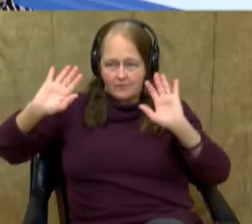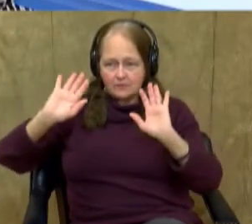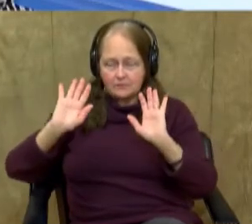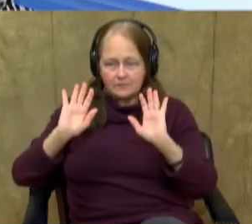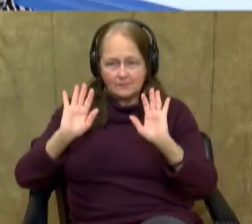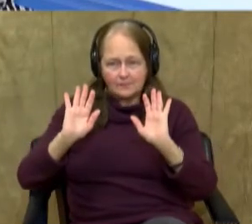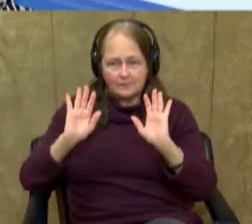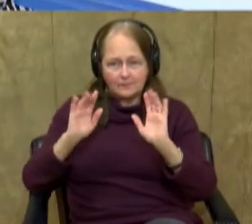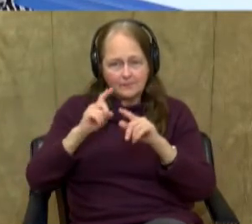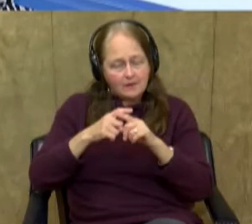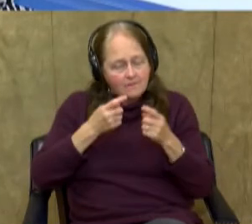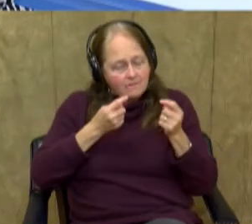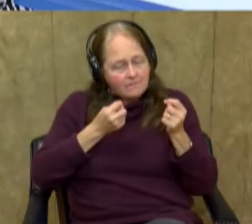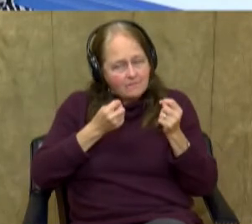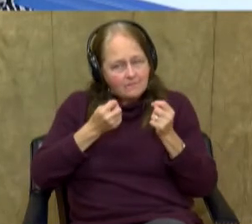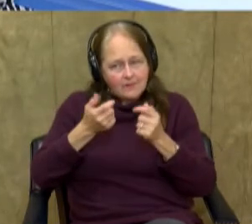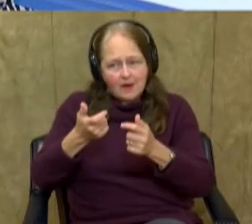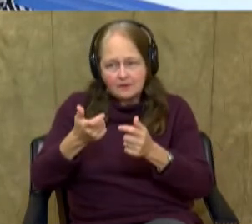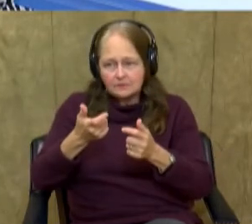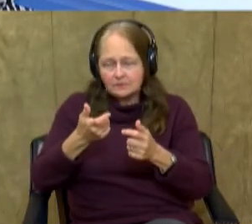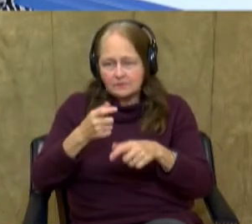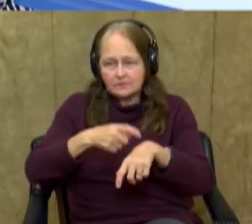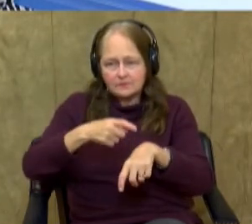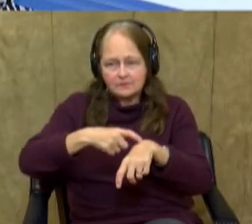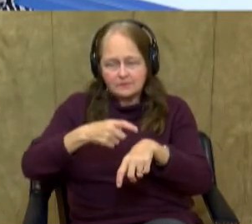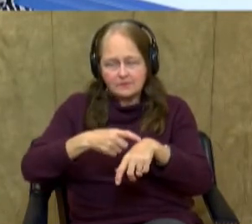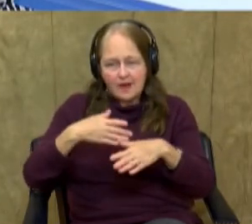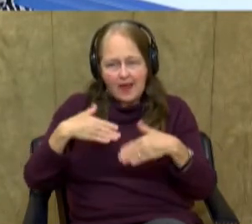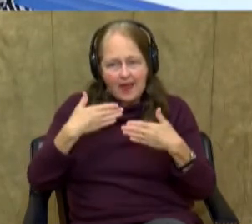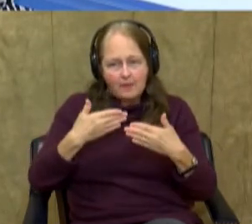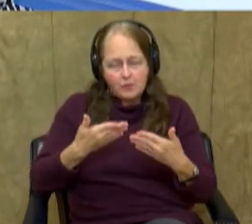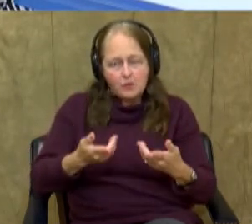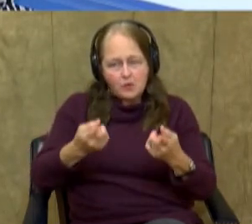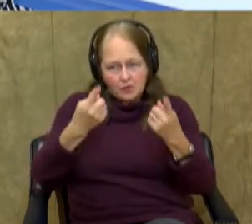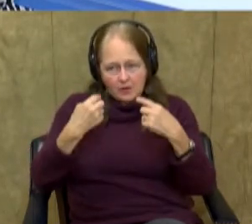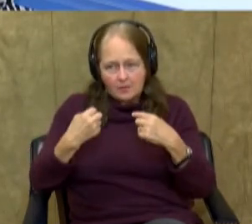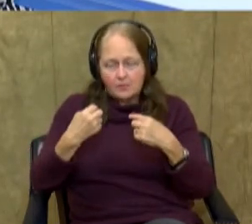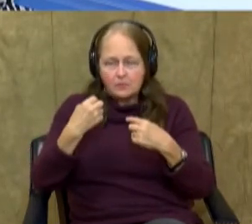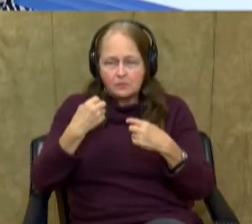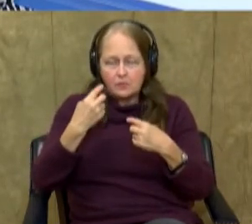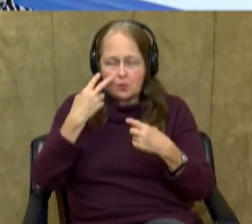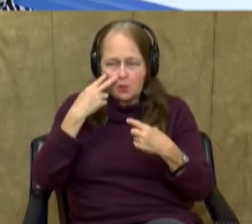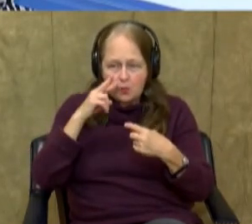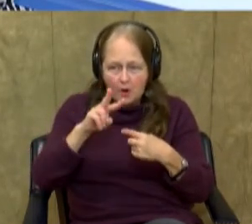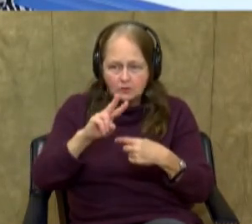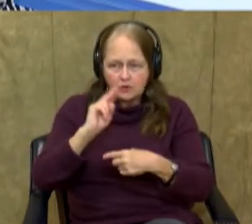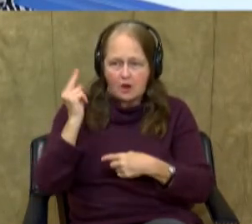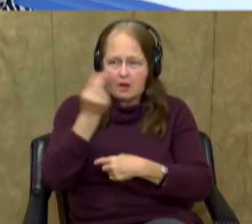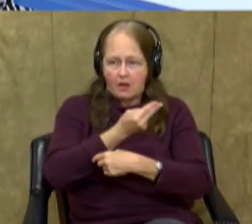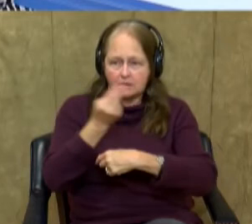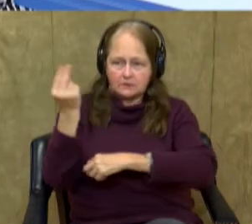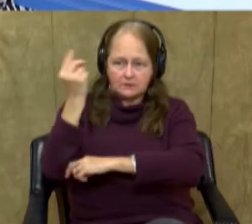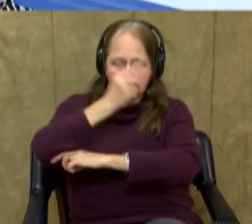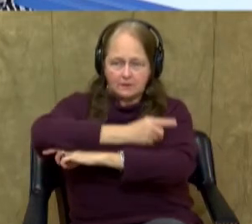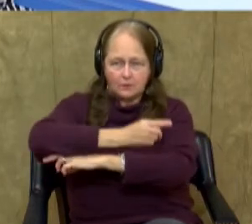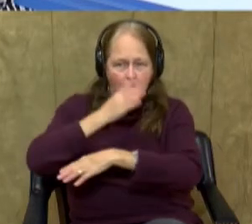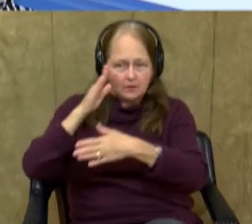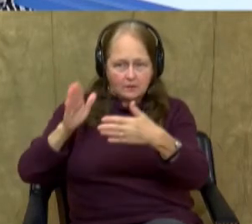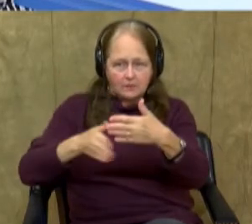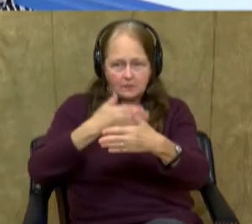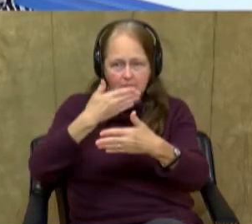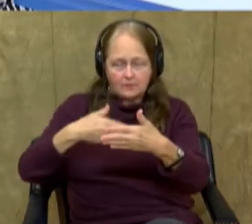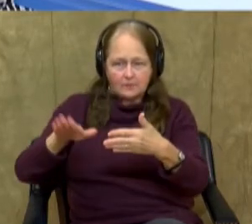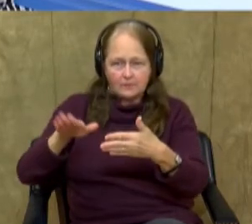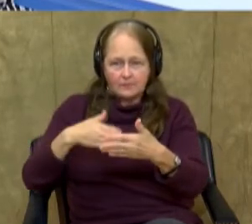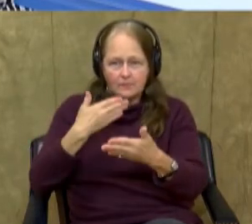My gosh, that time went by so fast. We're so glad that you joined us today, boys and girls. And we're going to sing